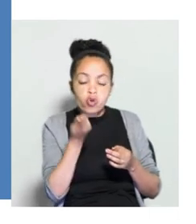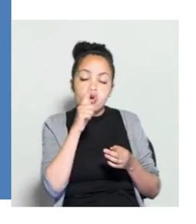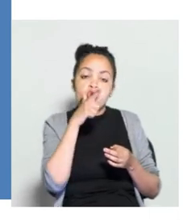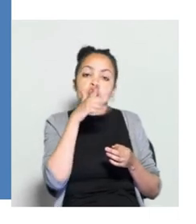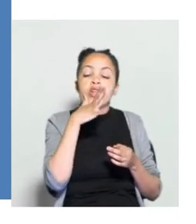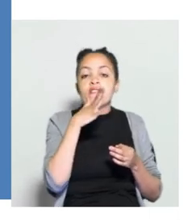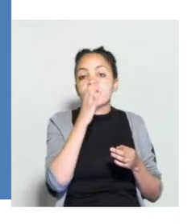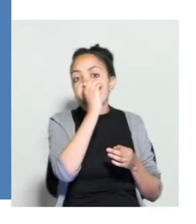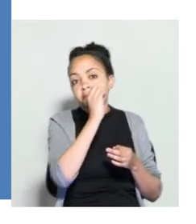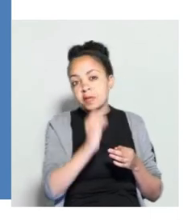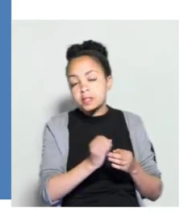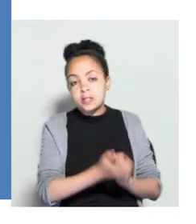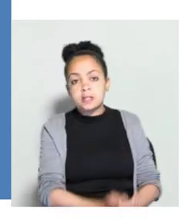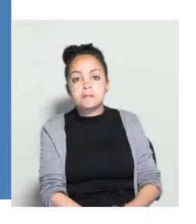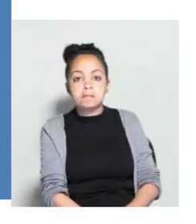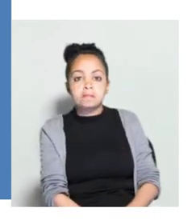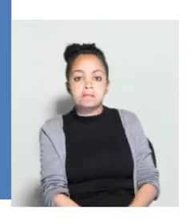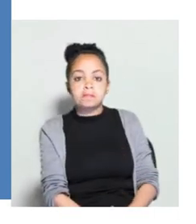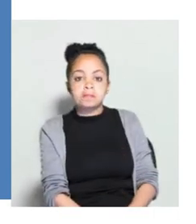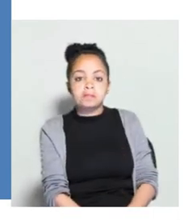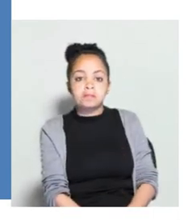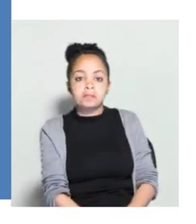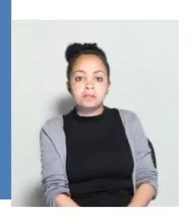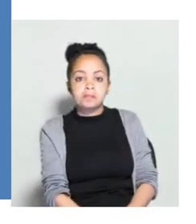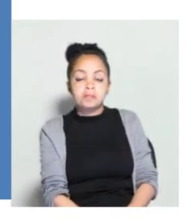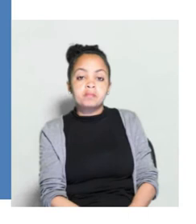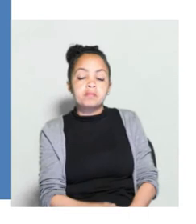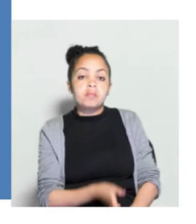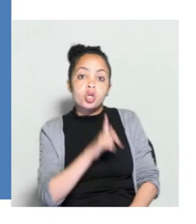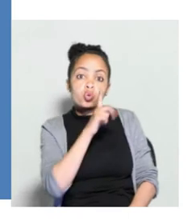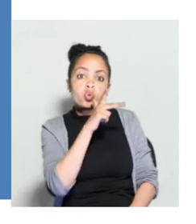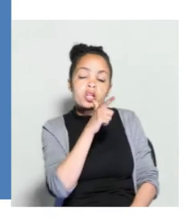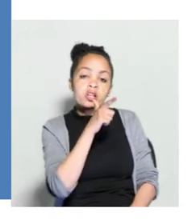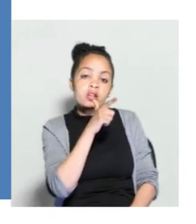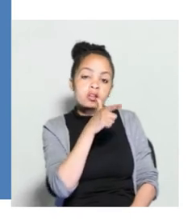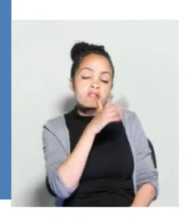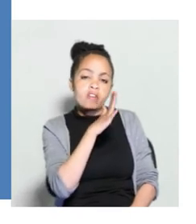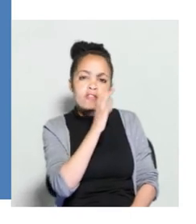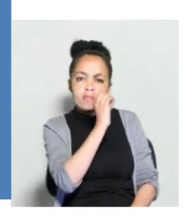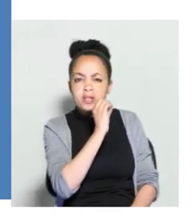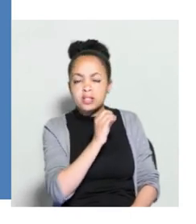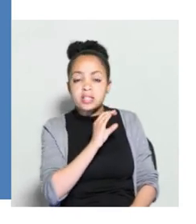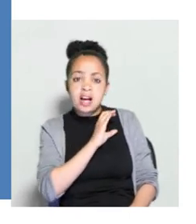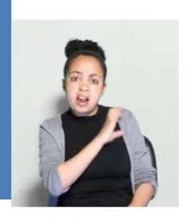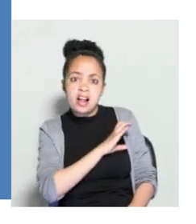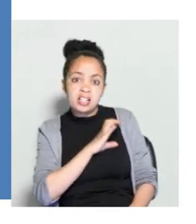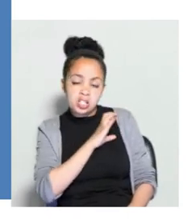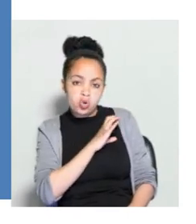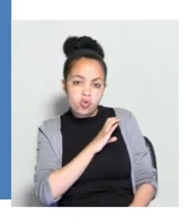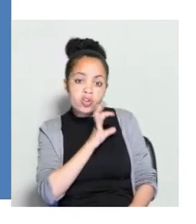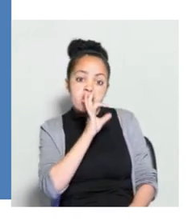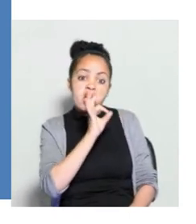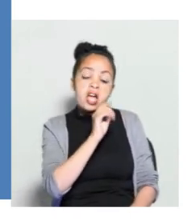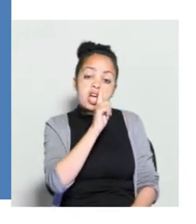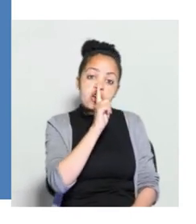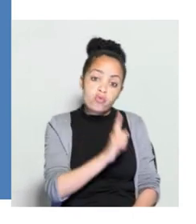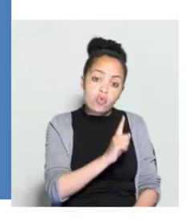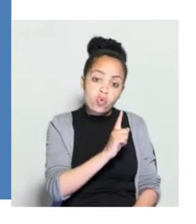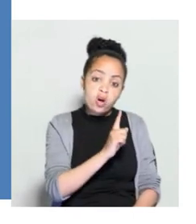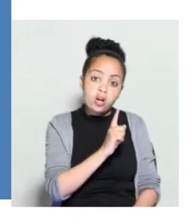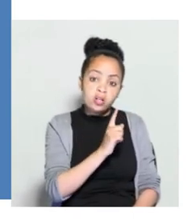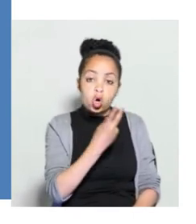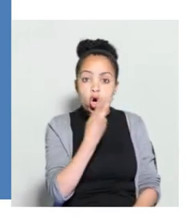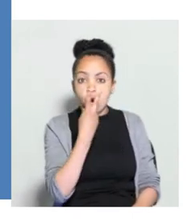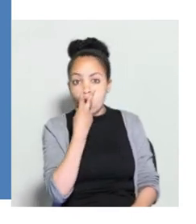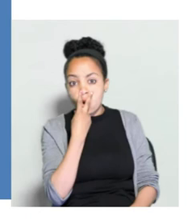by 25%. Whereas the character of F1 progeny